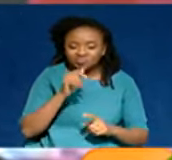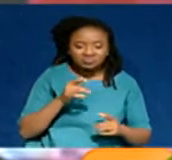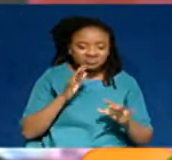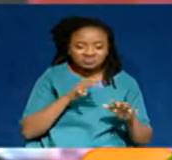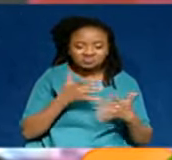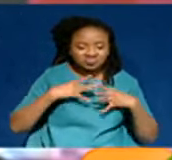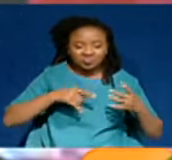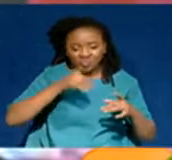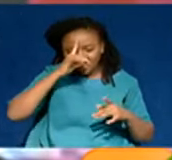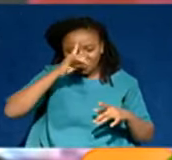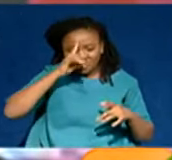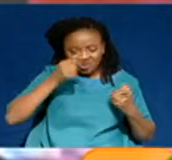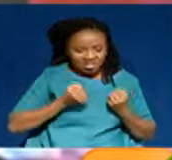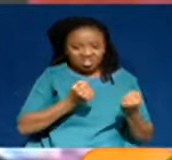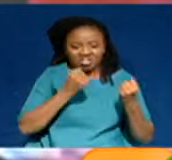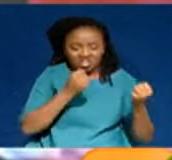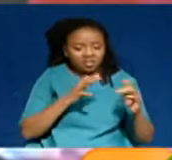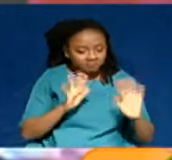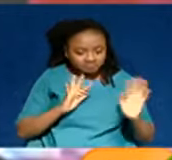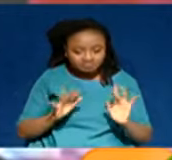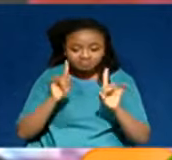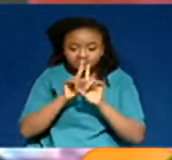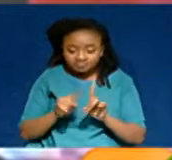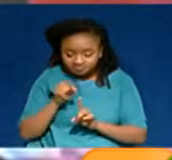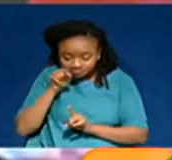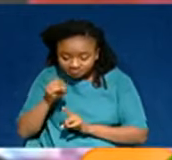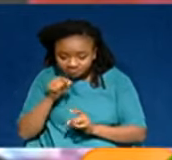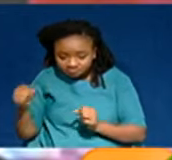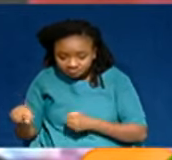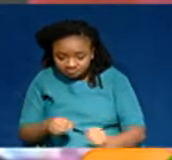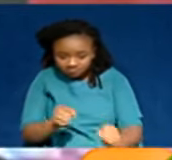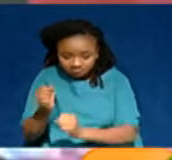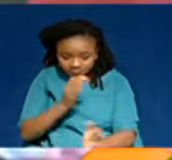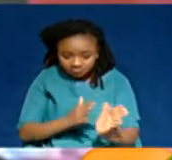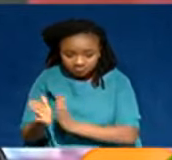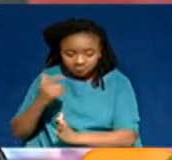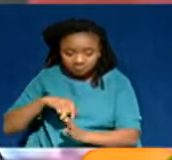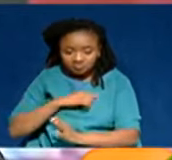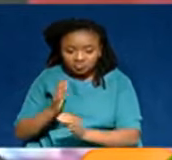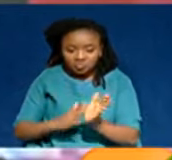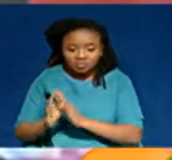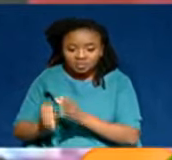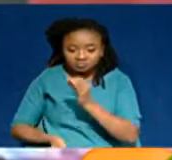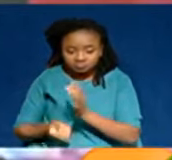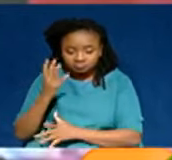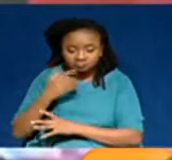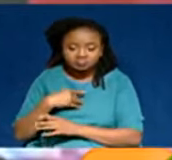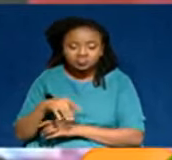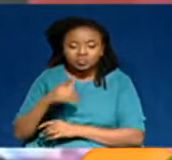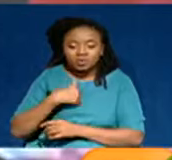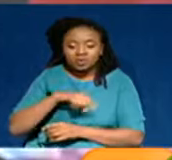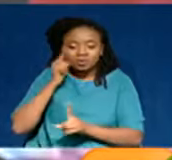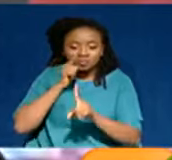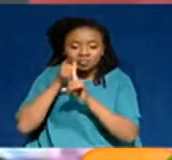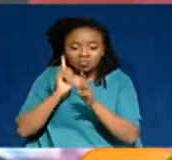to establish this strategic plan. Yeah. This strategic plan makes sure that there is a overall leadership, a